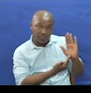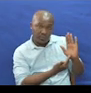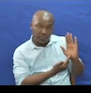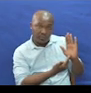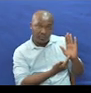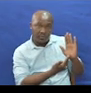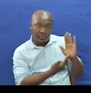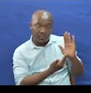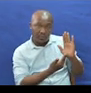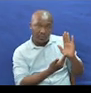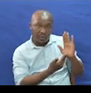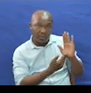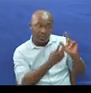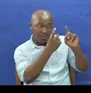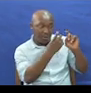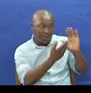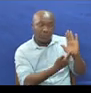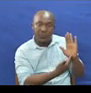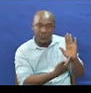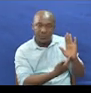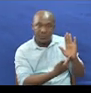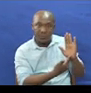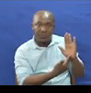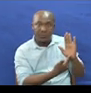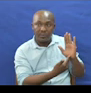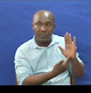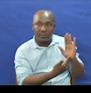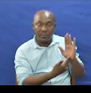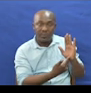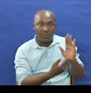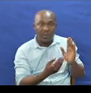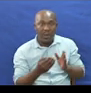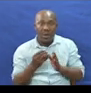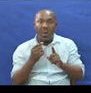Look at this picture. The word towards